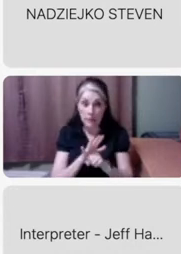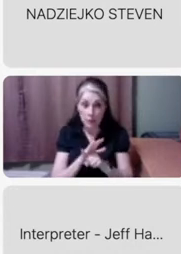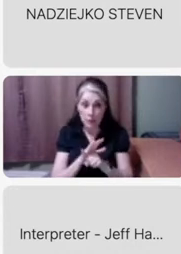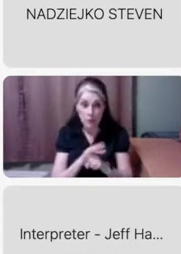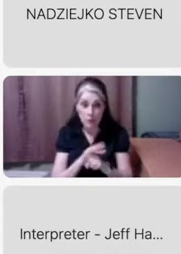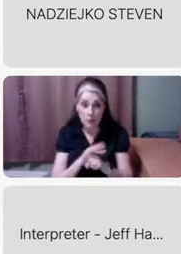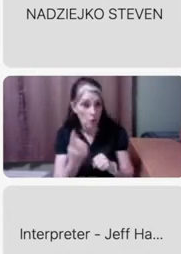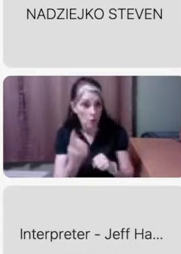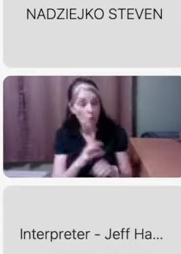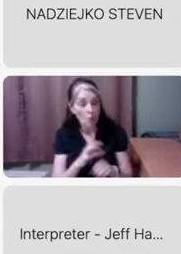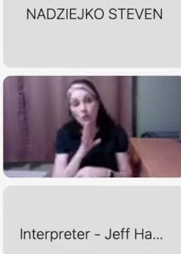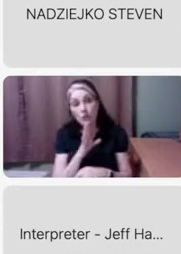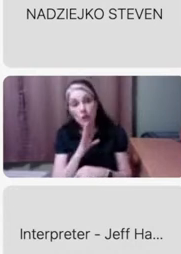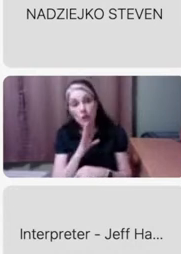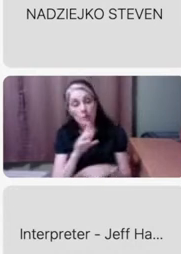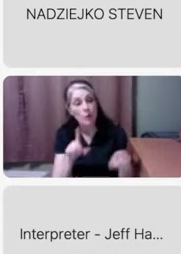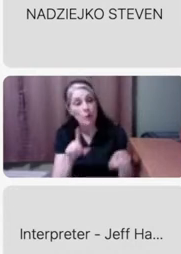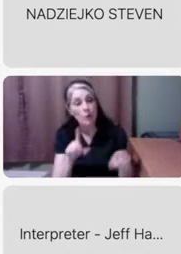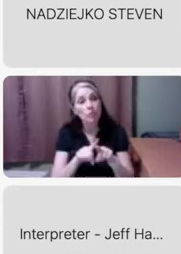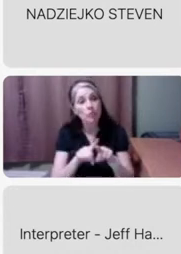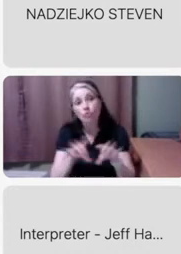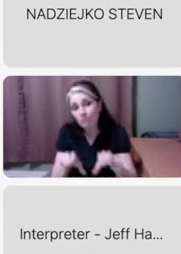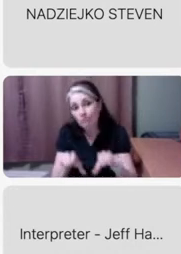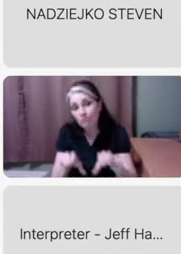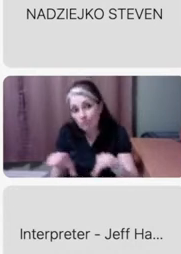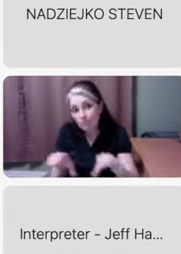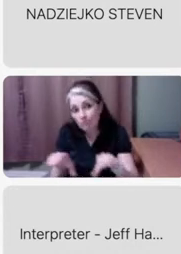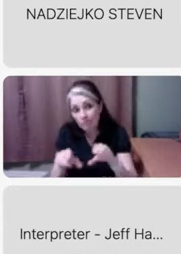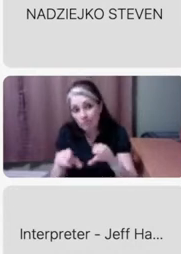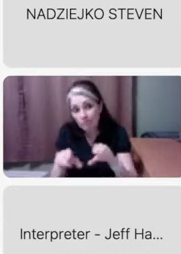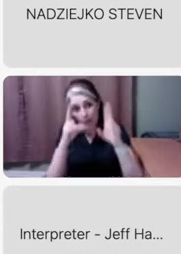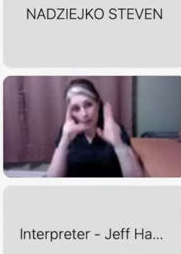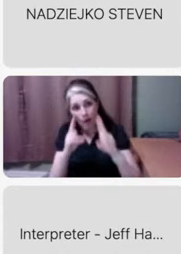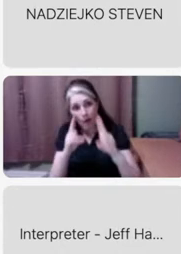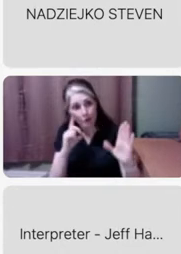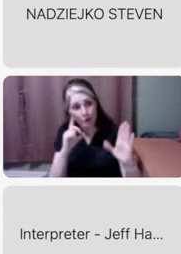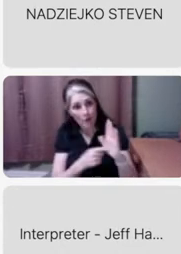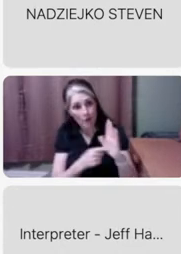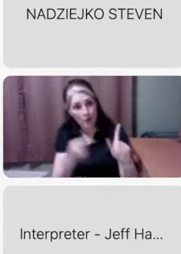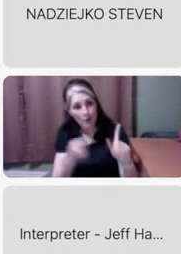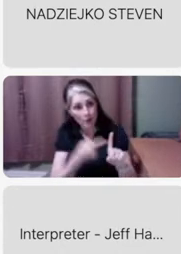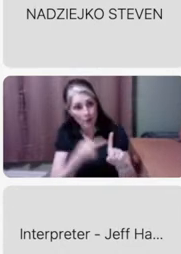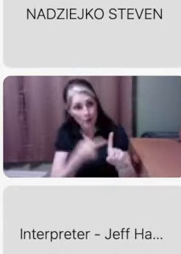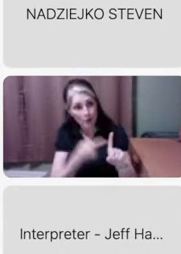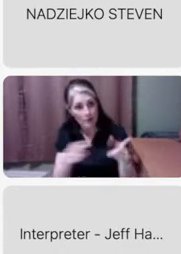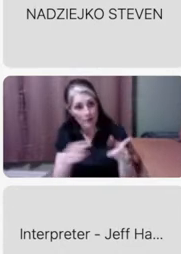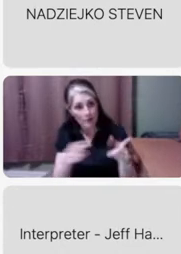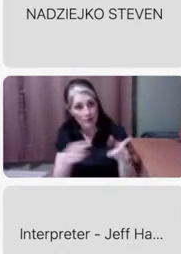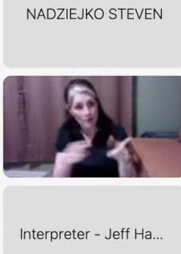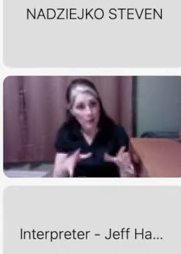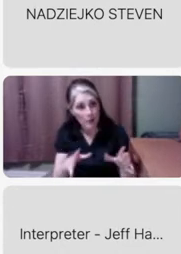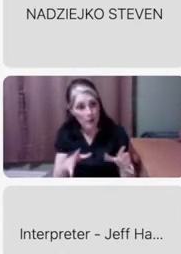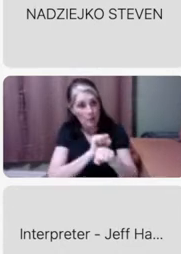but by her deeds i am honored to recognize her as the management employee of the month